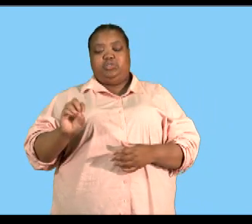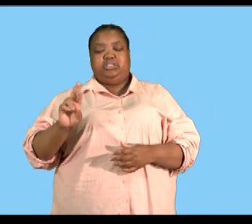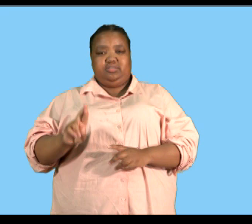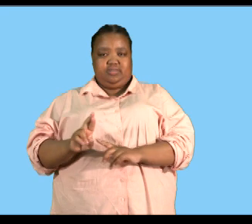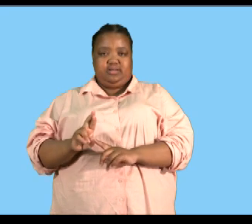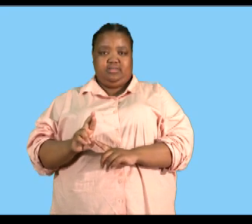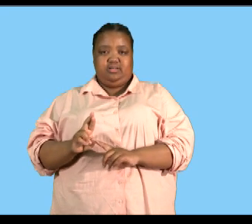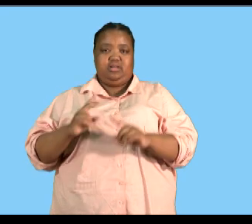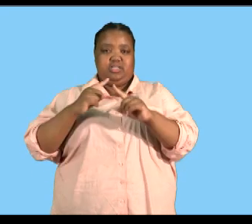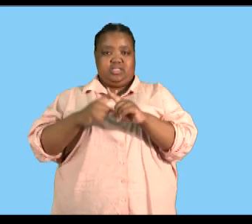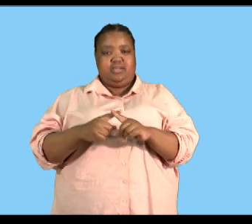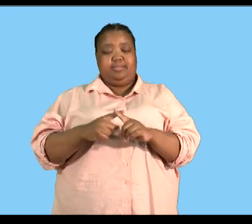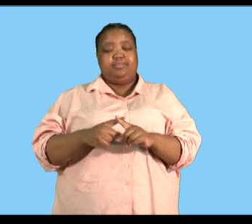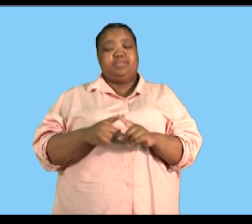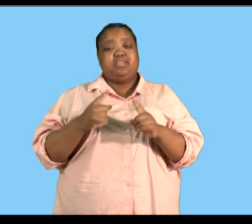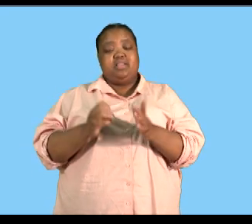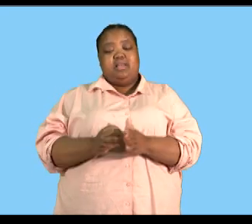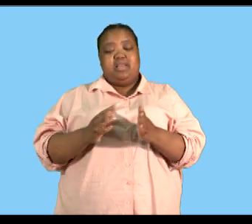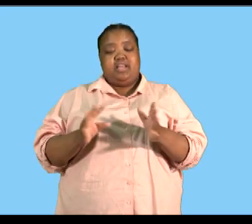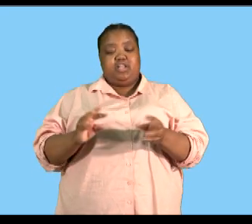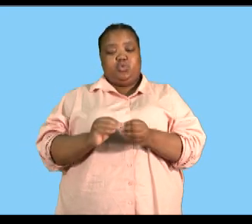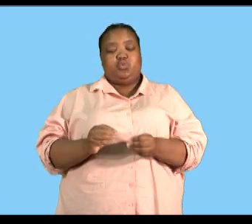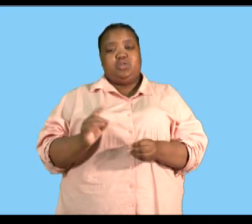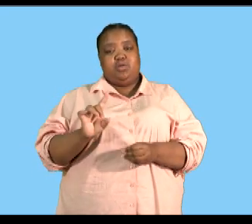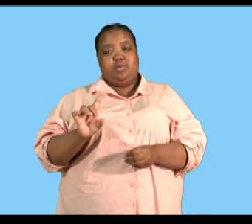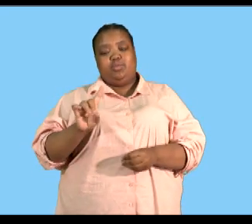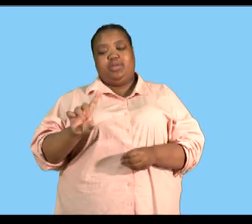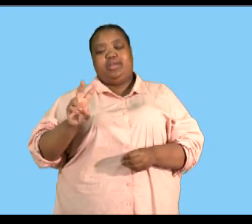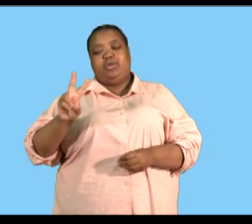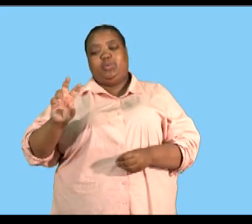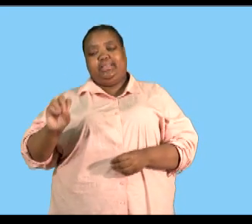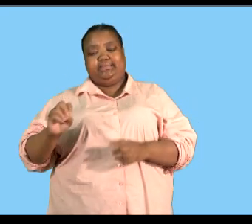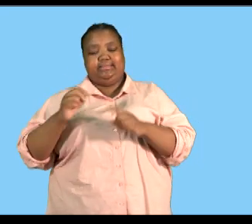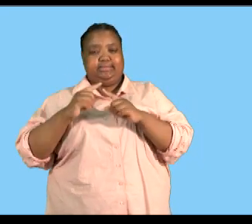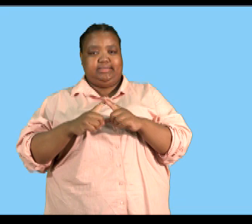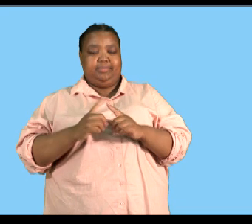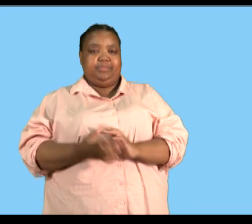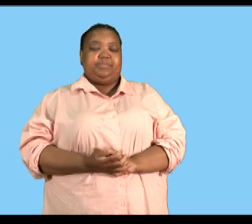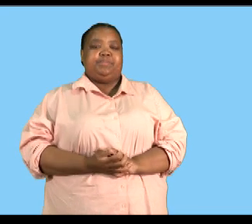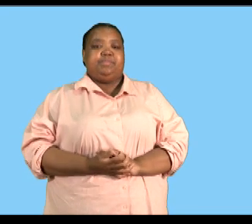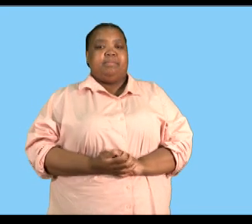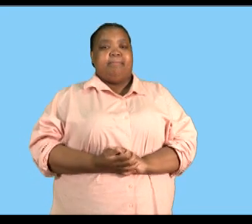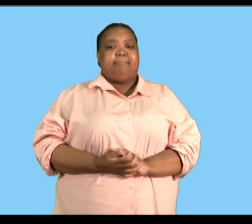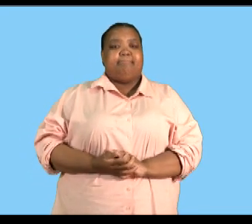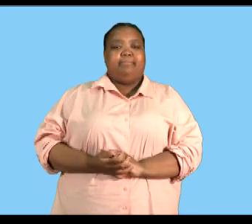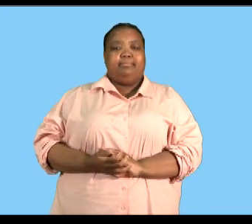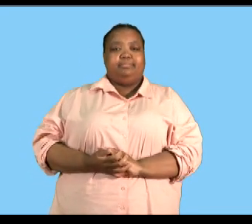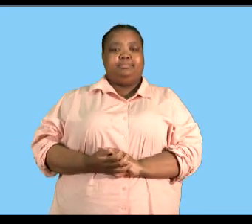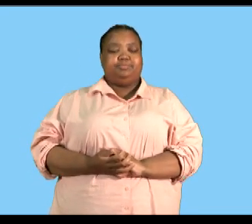40 Rand, and we are going to multiply this by the number of learners, of which it's 120. Now from